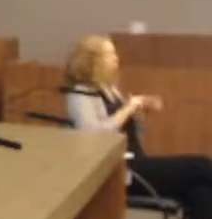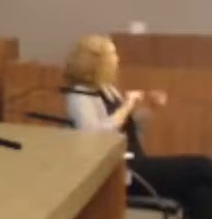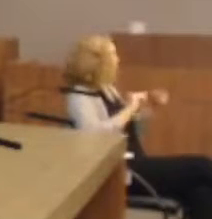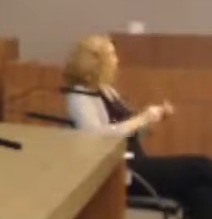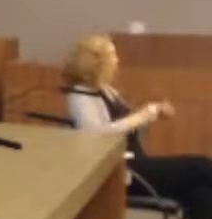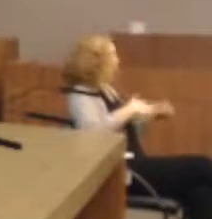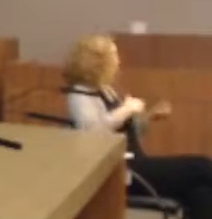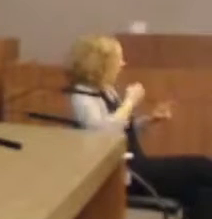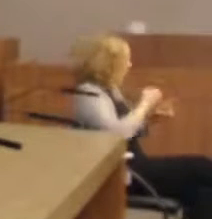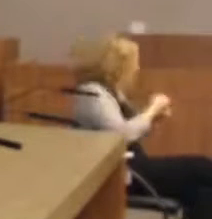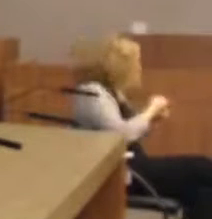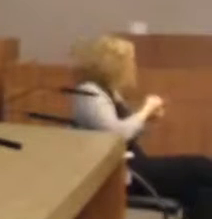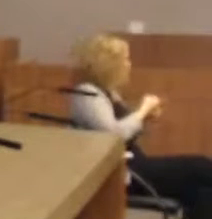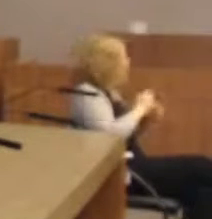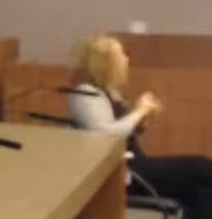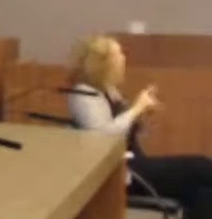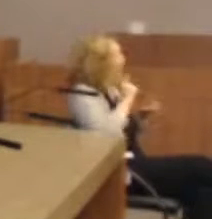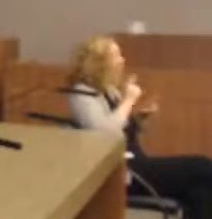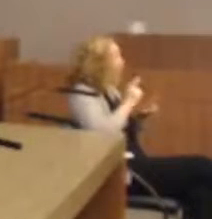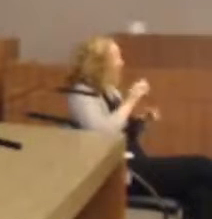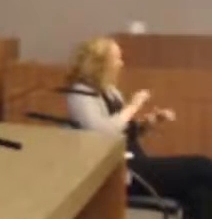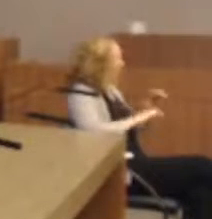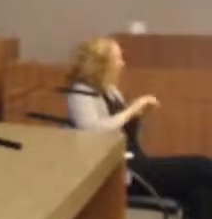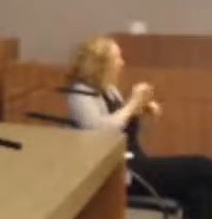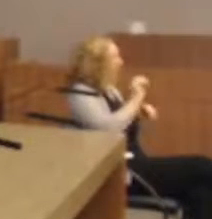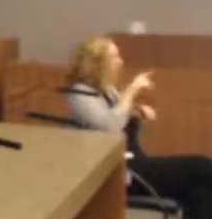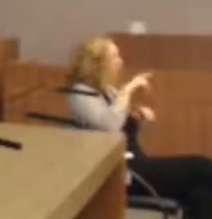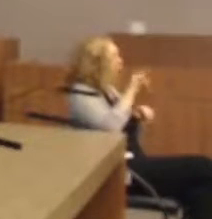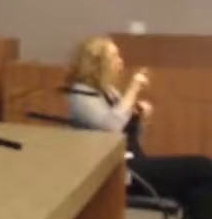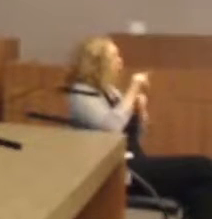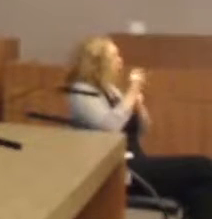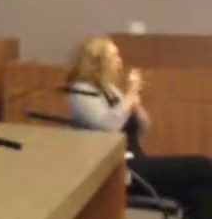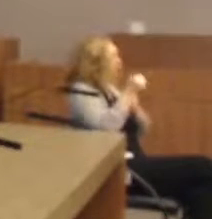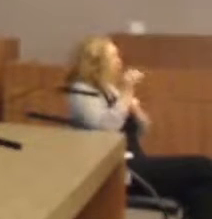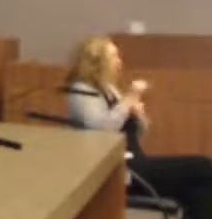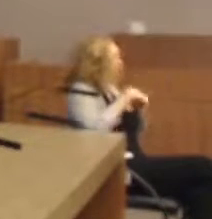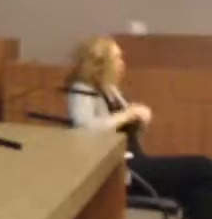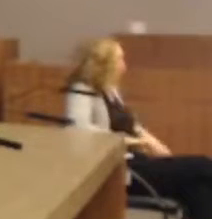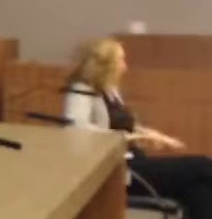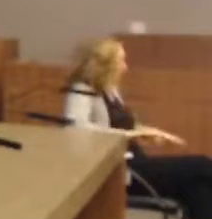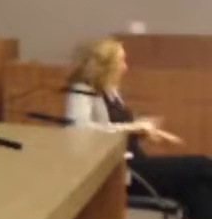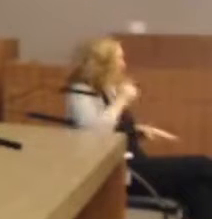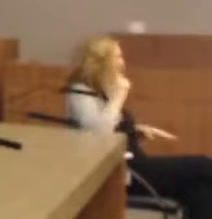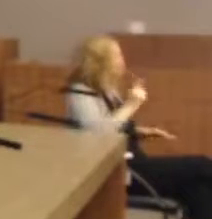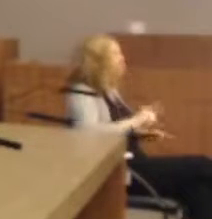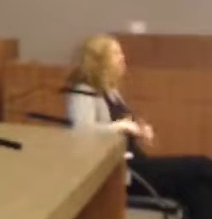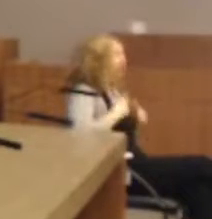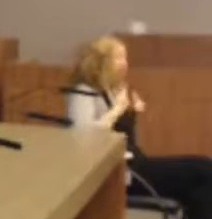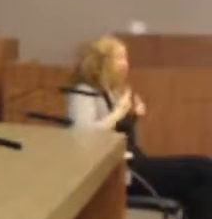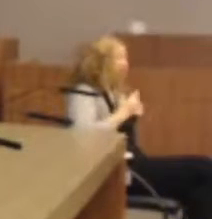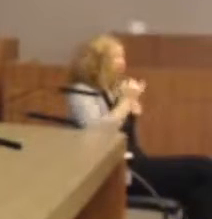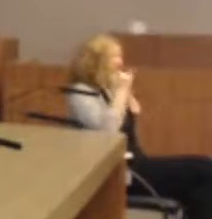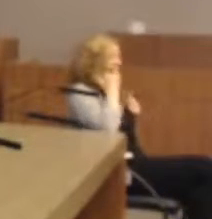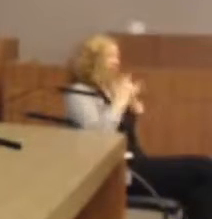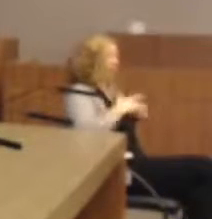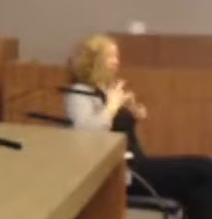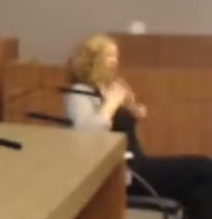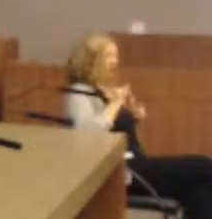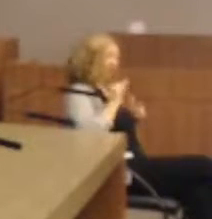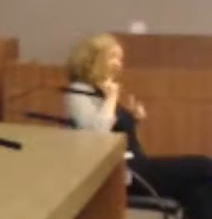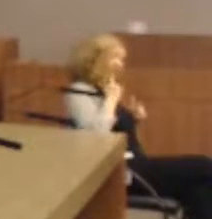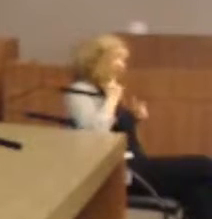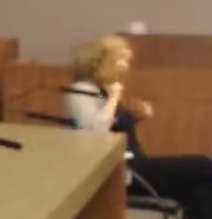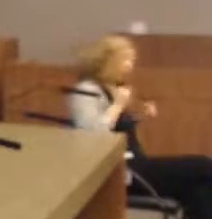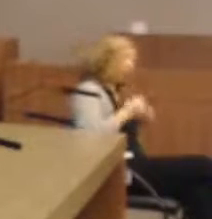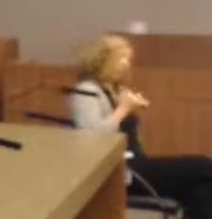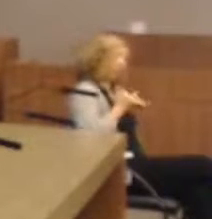just hasn't set in. It's these opiates that are being released. The reason that you have to do that is that's for survival, because if we felt the intense pain right